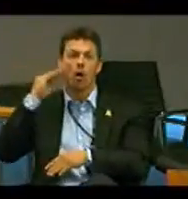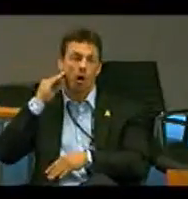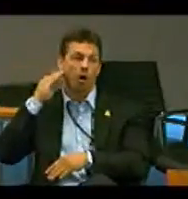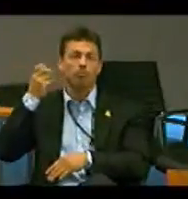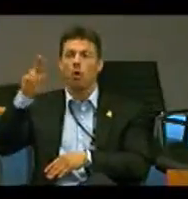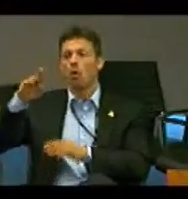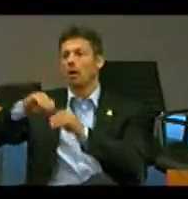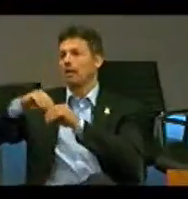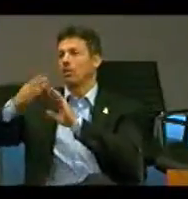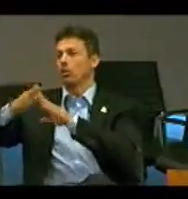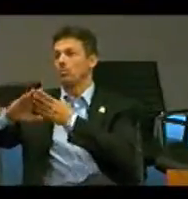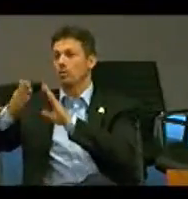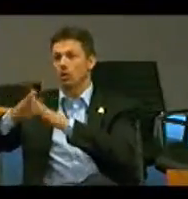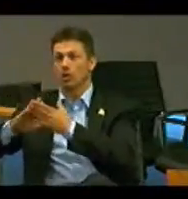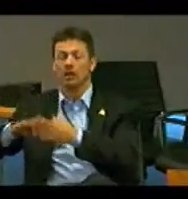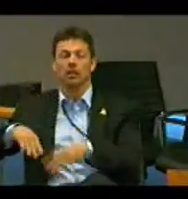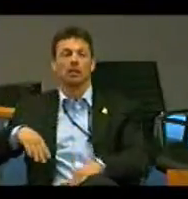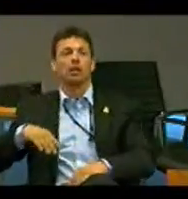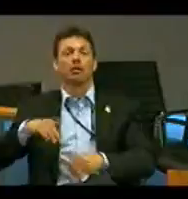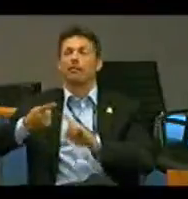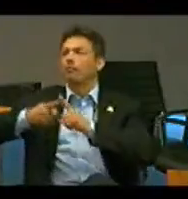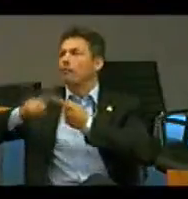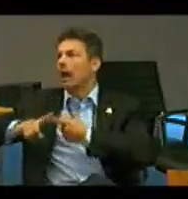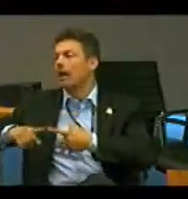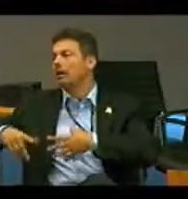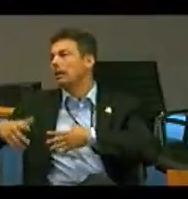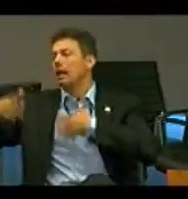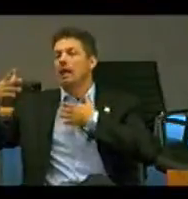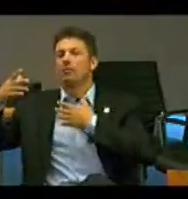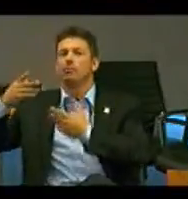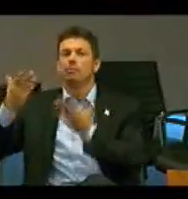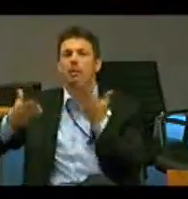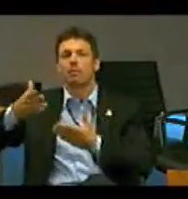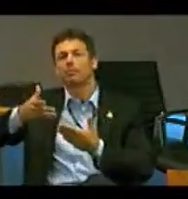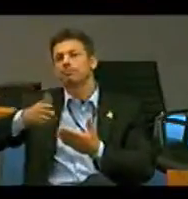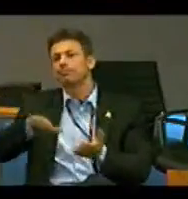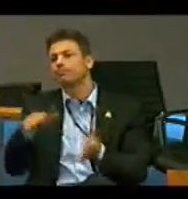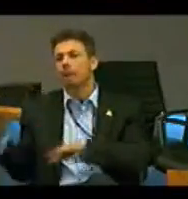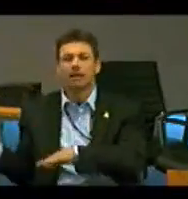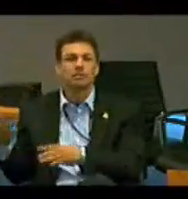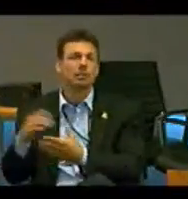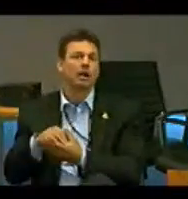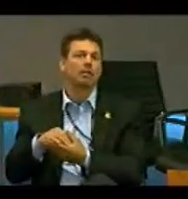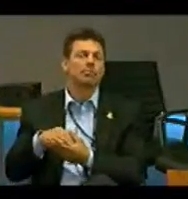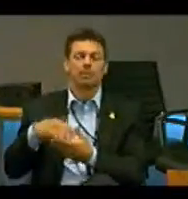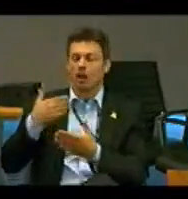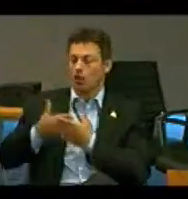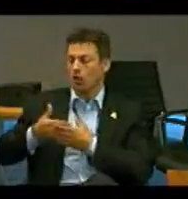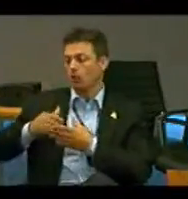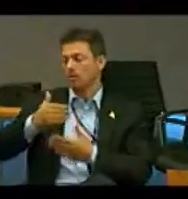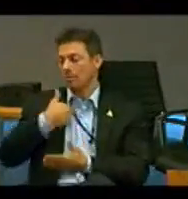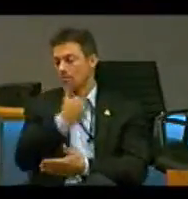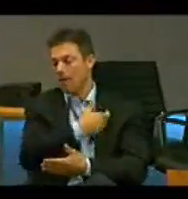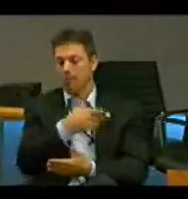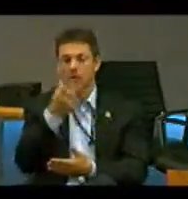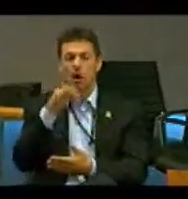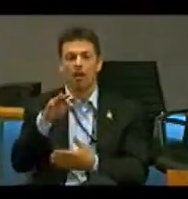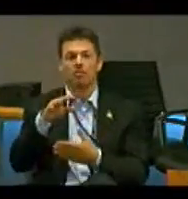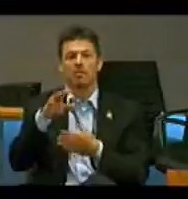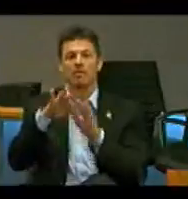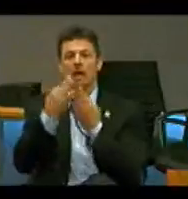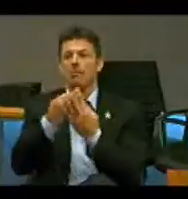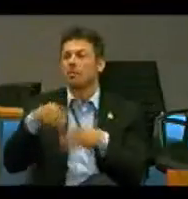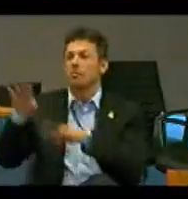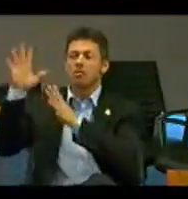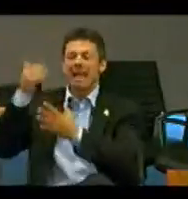their community. A friend, may have passed away, a close member of the family may have moved away. Any number